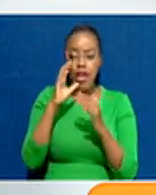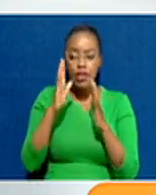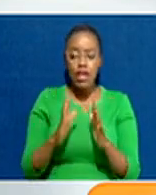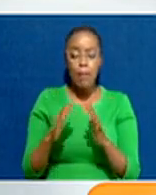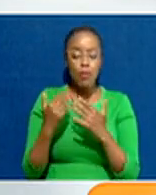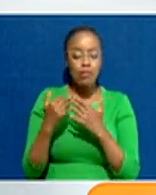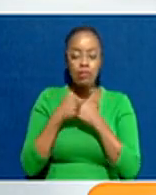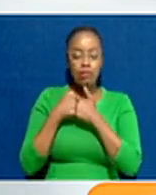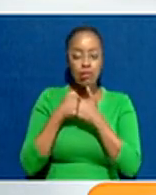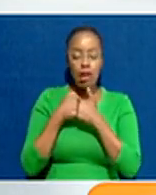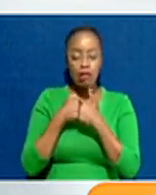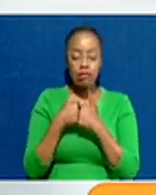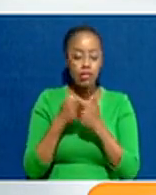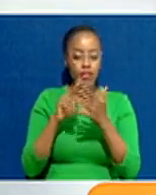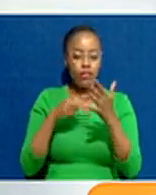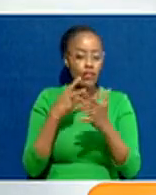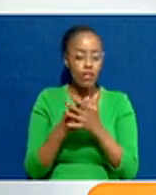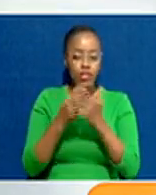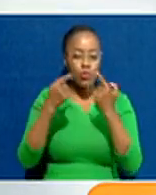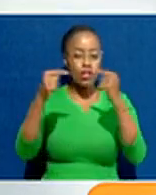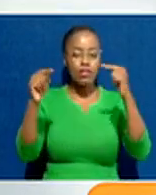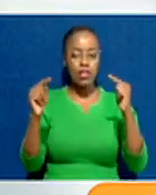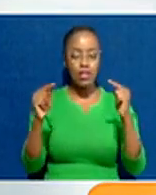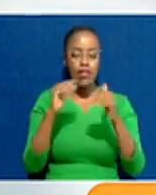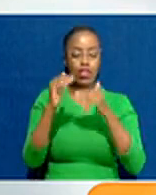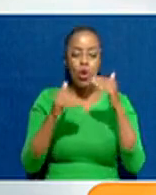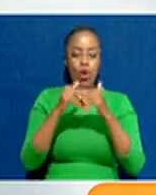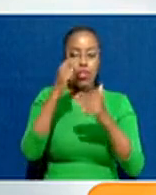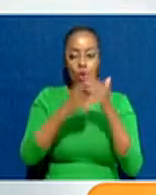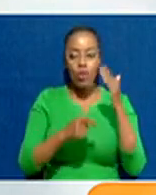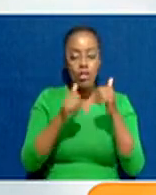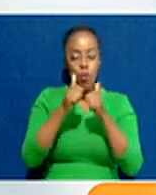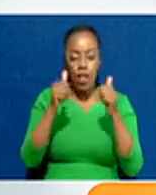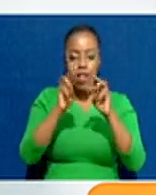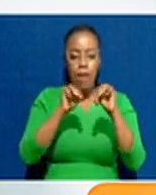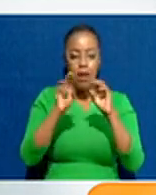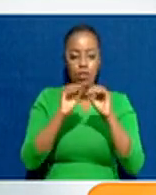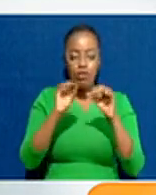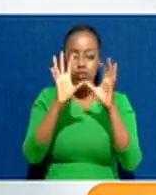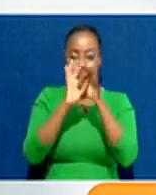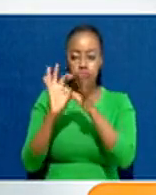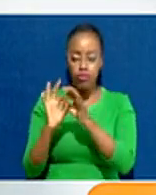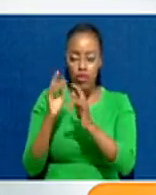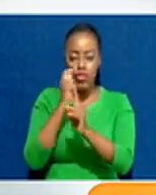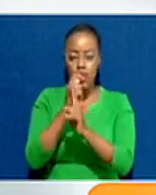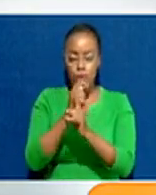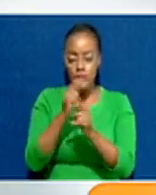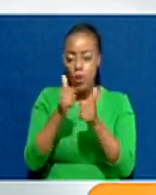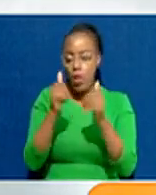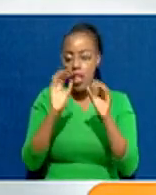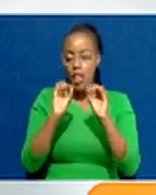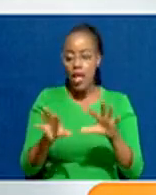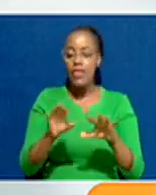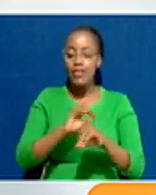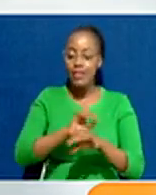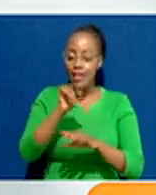consumer-facing business has failed to take off, or costs have not been well managed, or a combination of two, because clearly